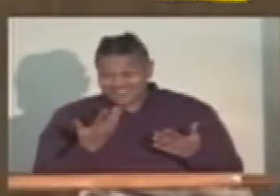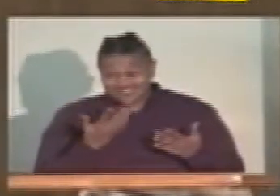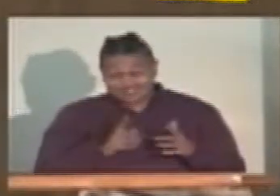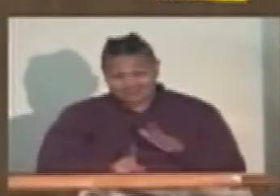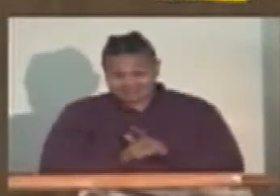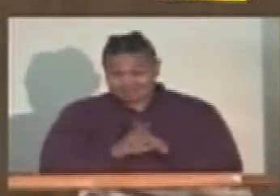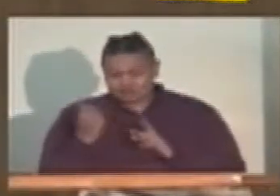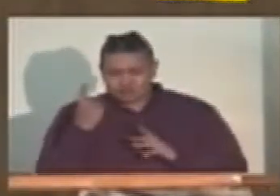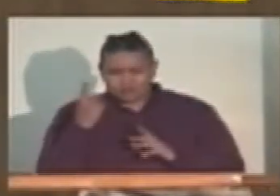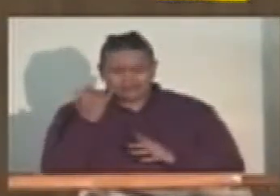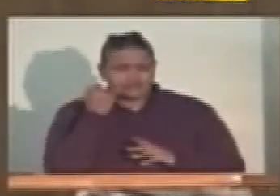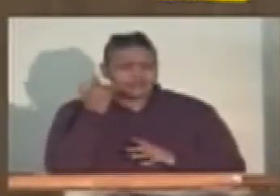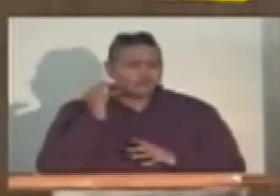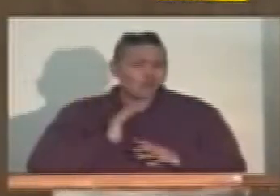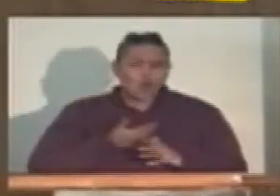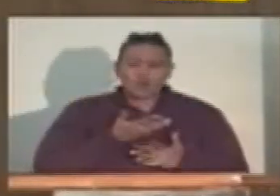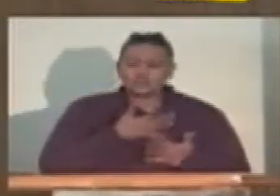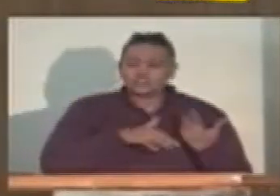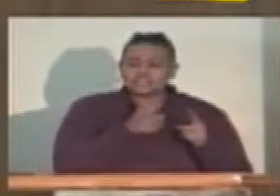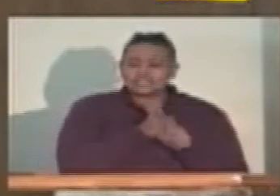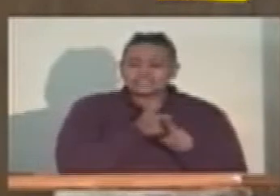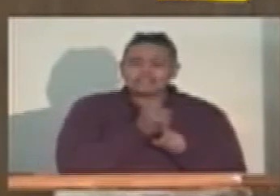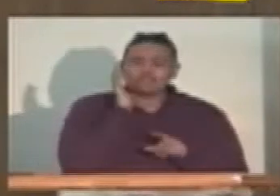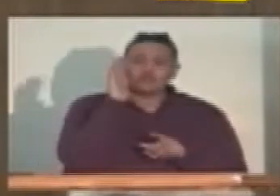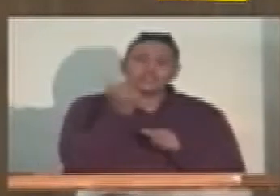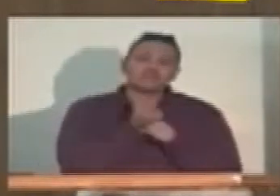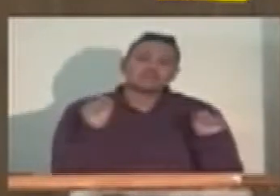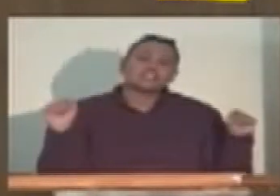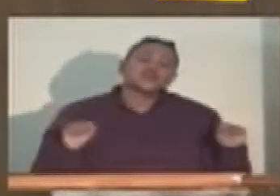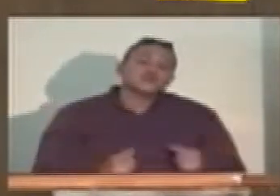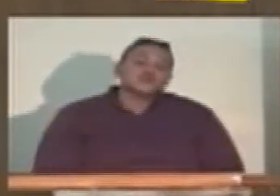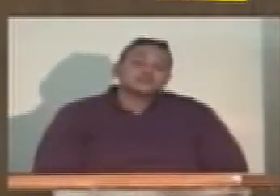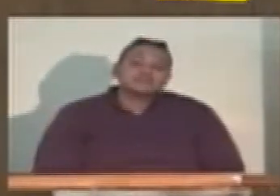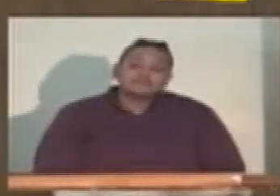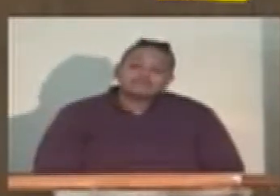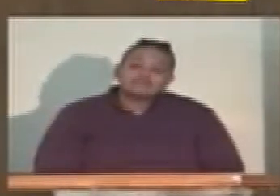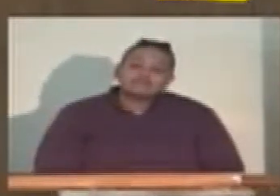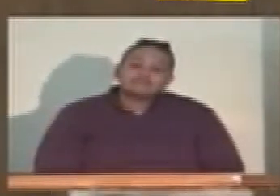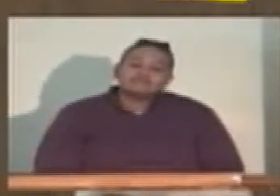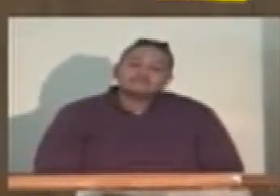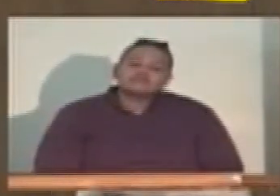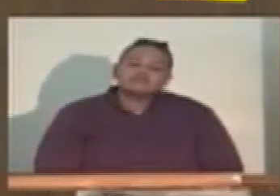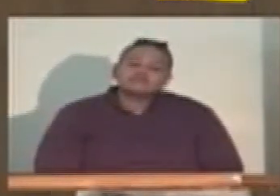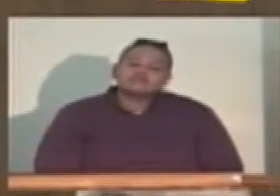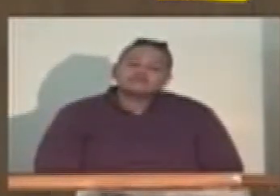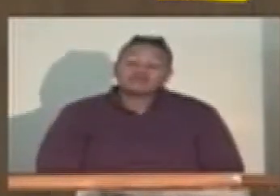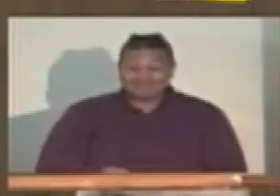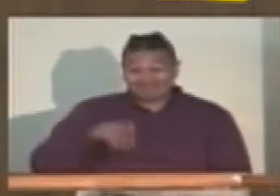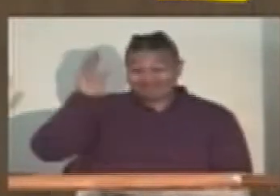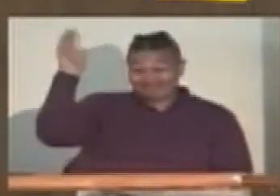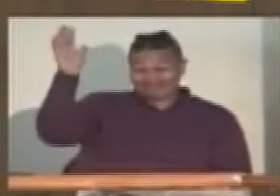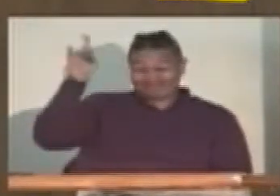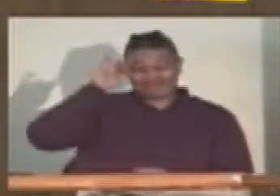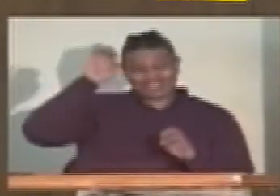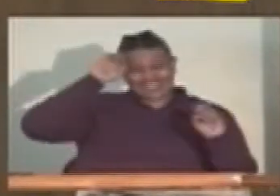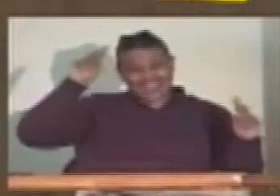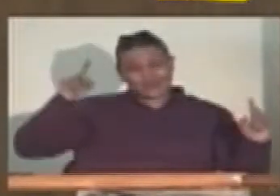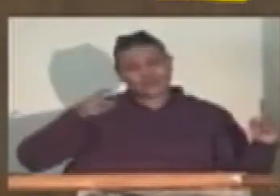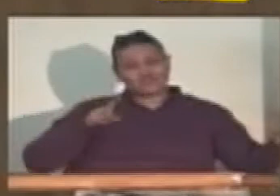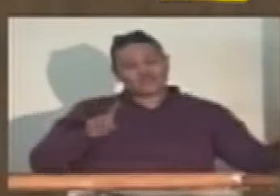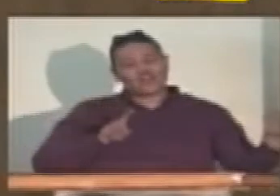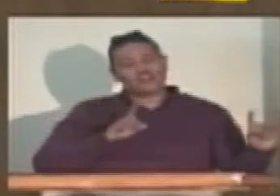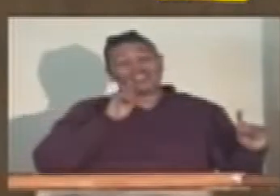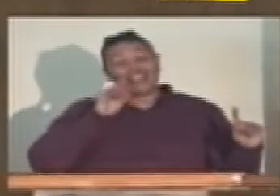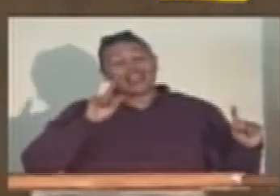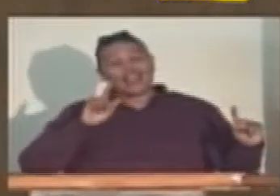renaissance, if our society is to be rescued. Mr. Speaker, education must result in